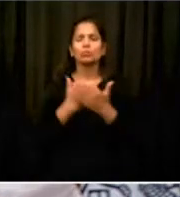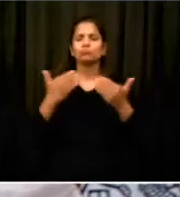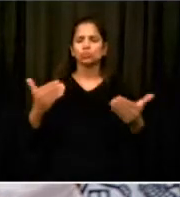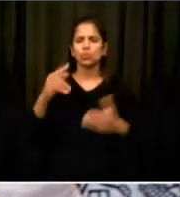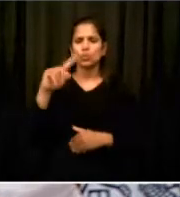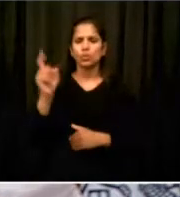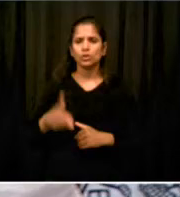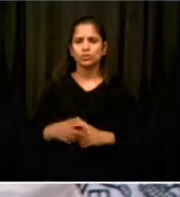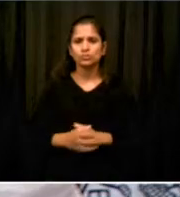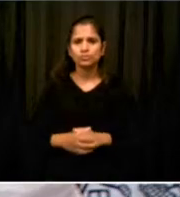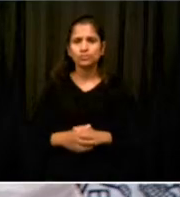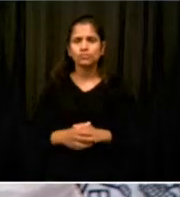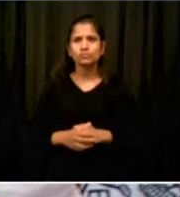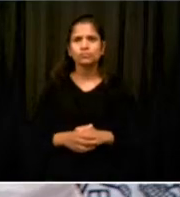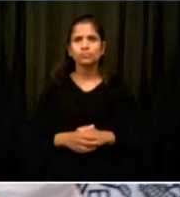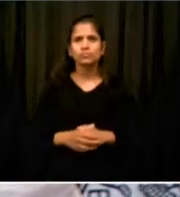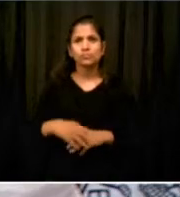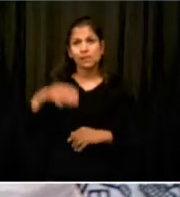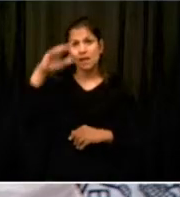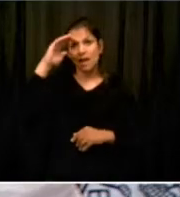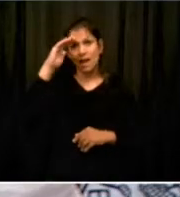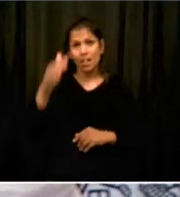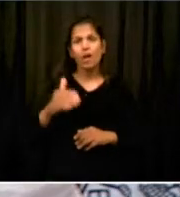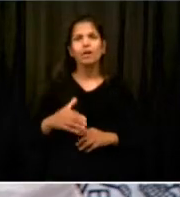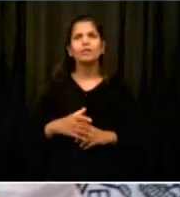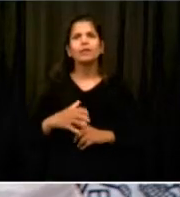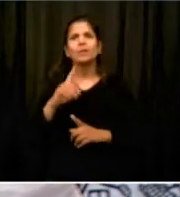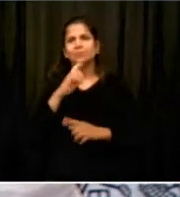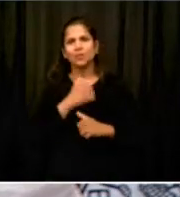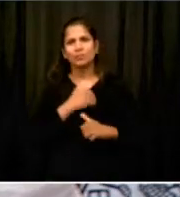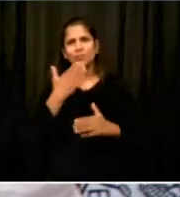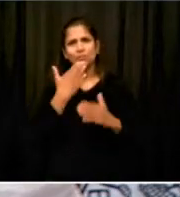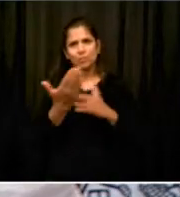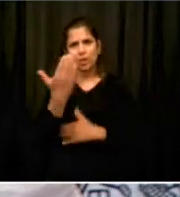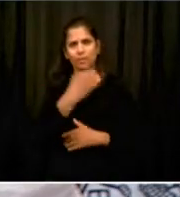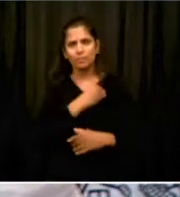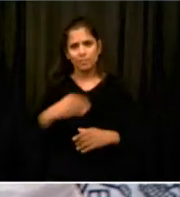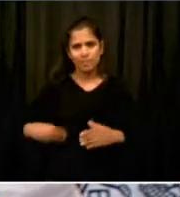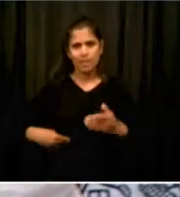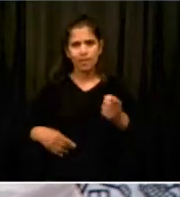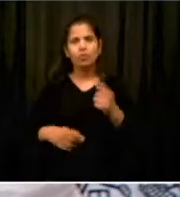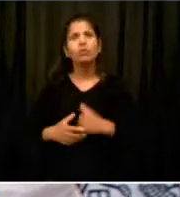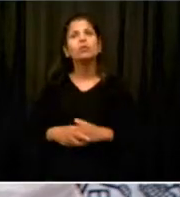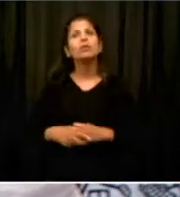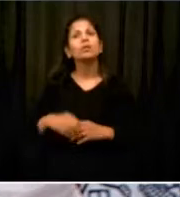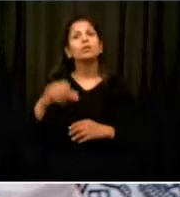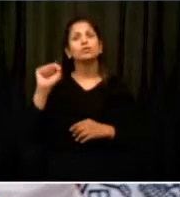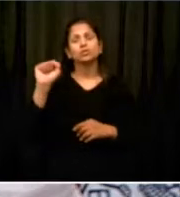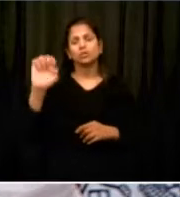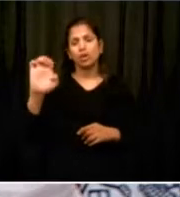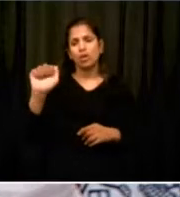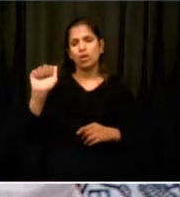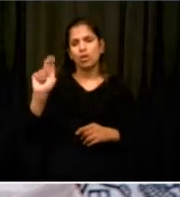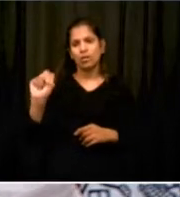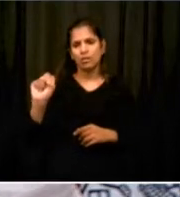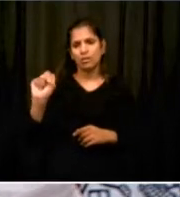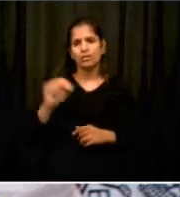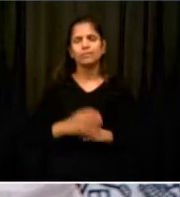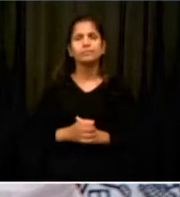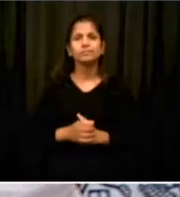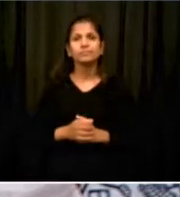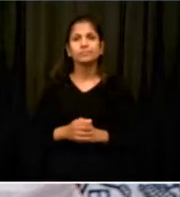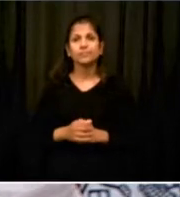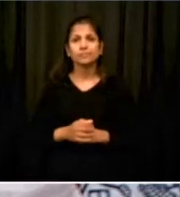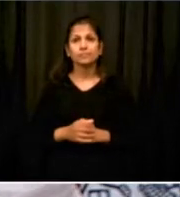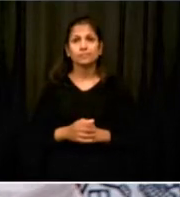Shant, are you there? Yeah, sorry. Good morning, Mr. Mayor. Just want to follow up on Jake's question. You're saying that there have been